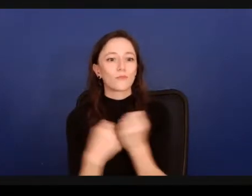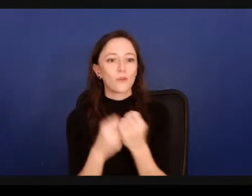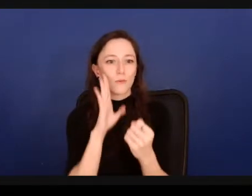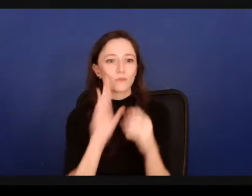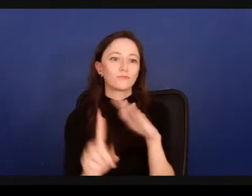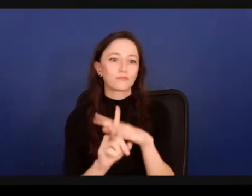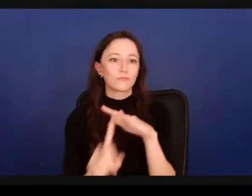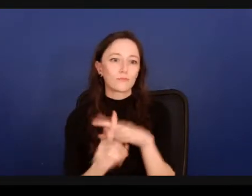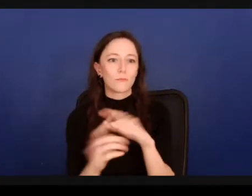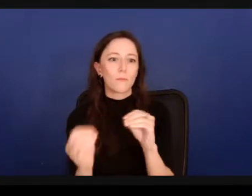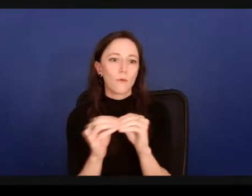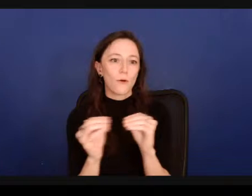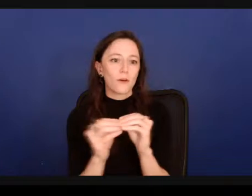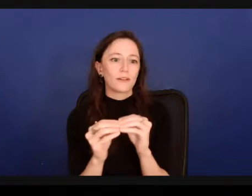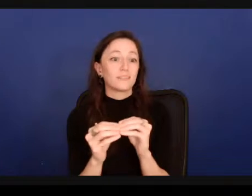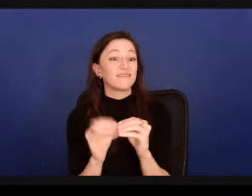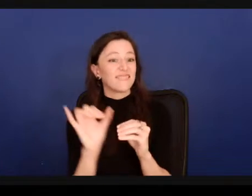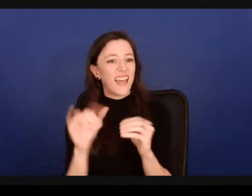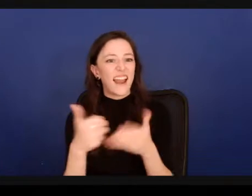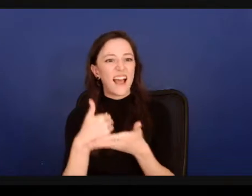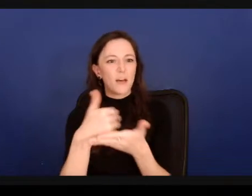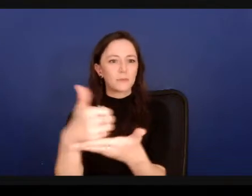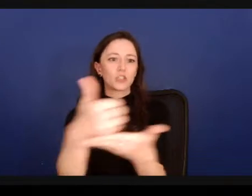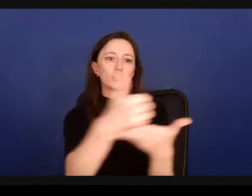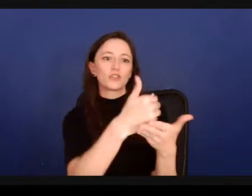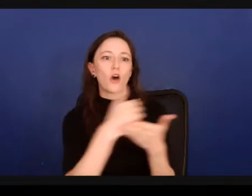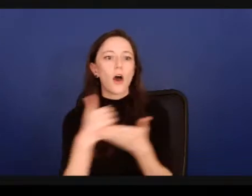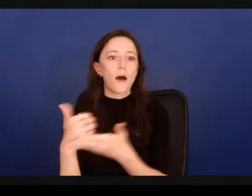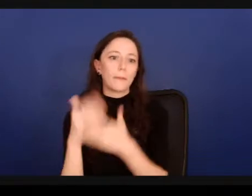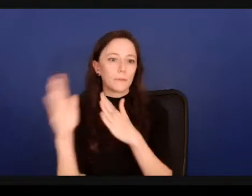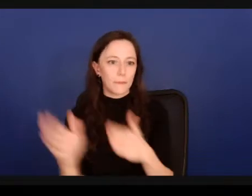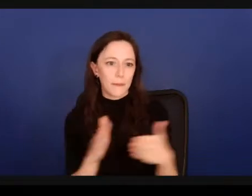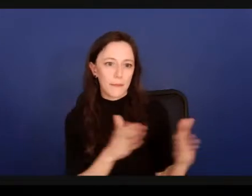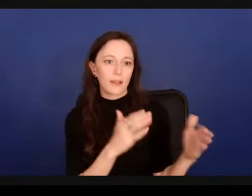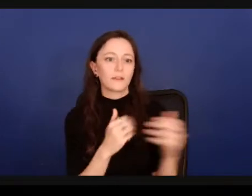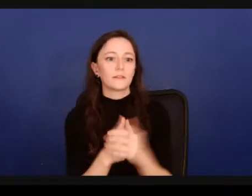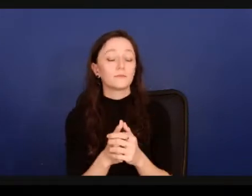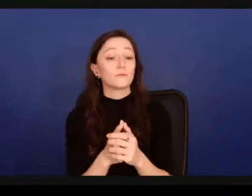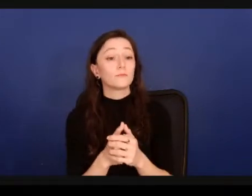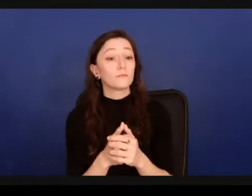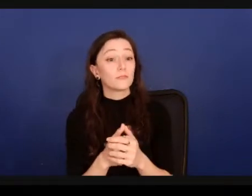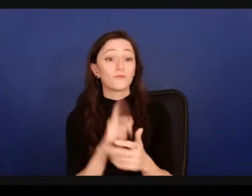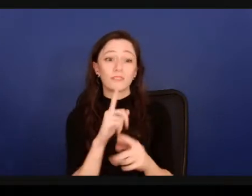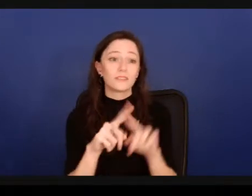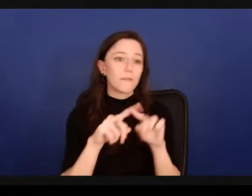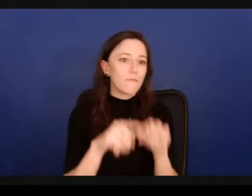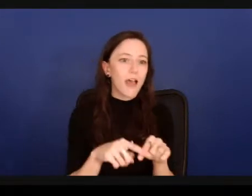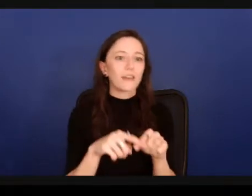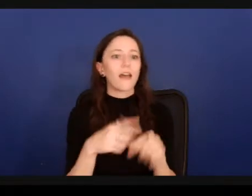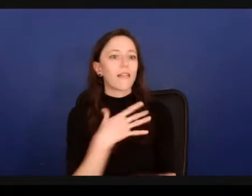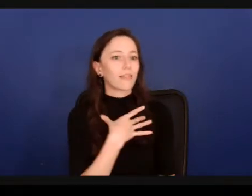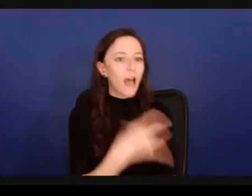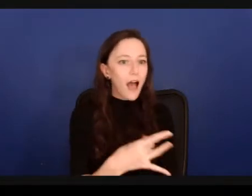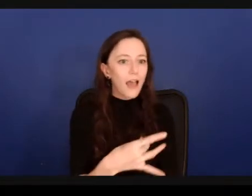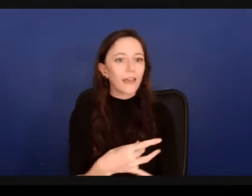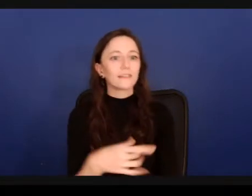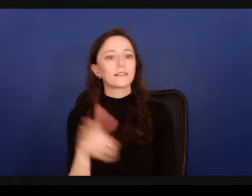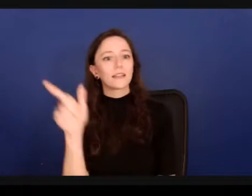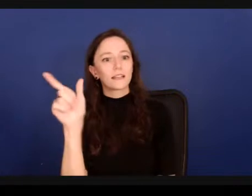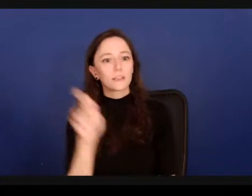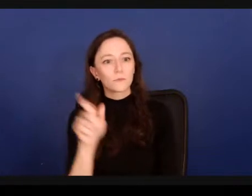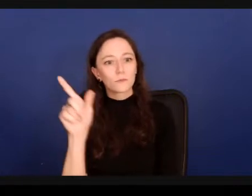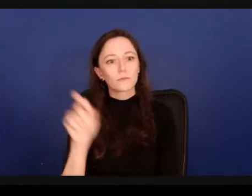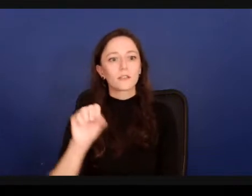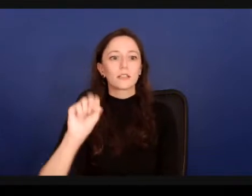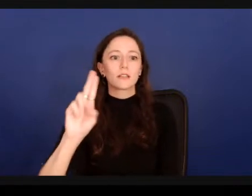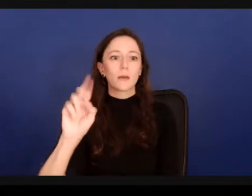otherwise. We do rely on the likes, the subscriptions, the shares, and all that stuff. It really does help with the algorithm. I know